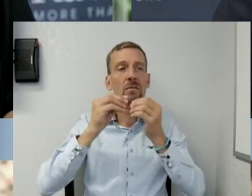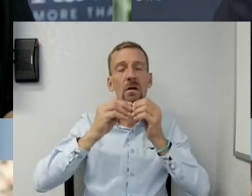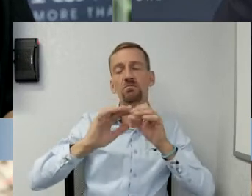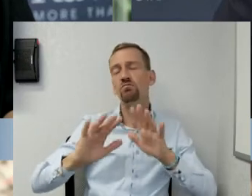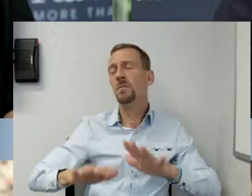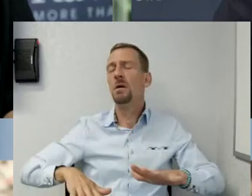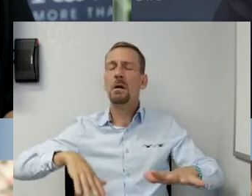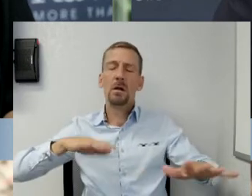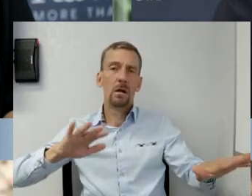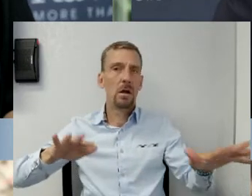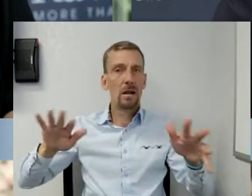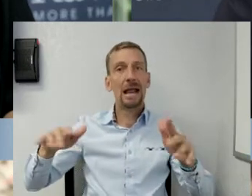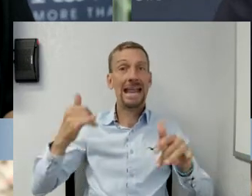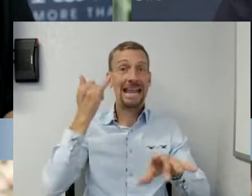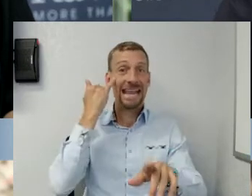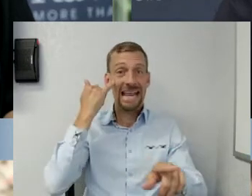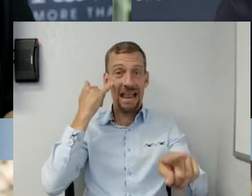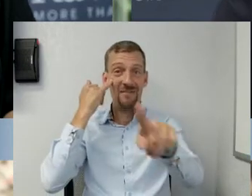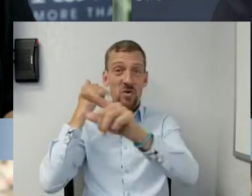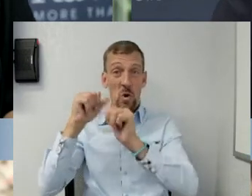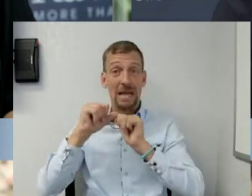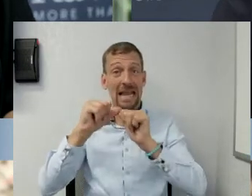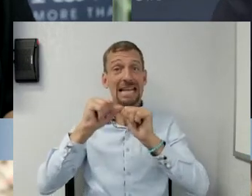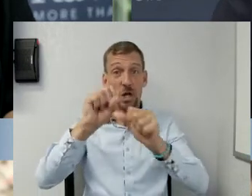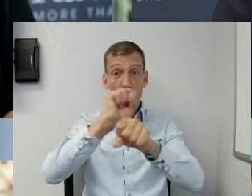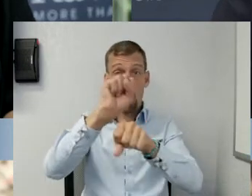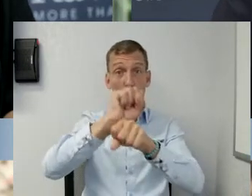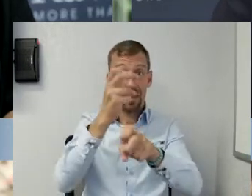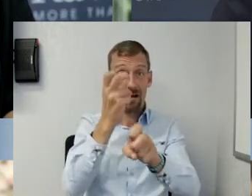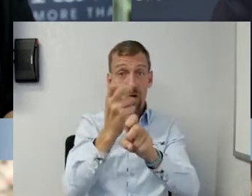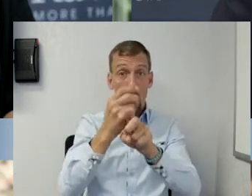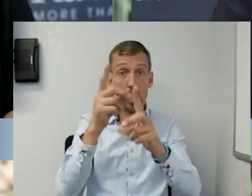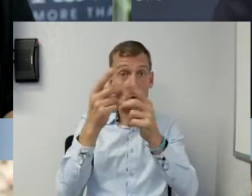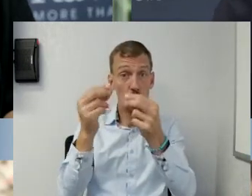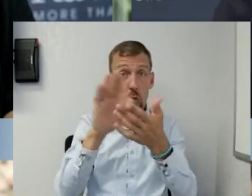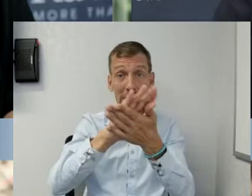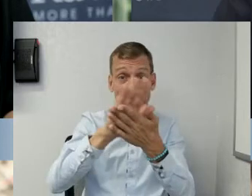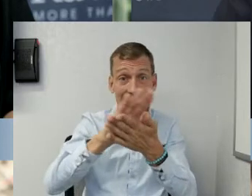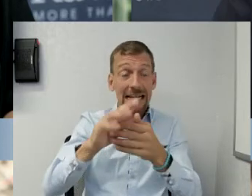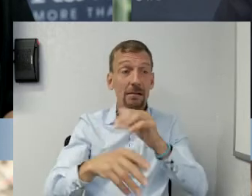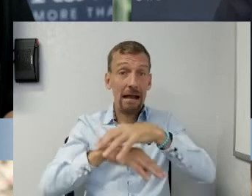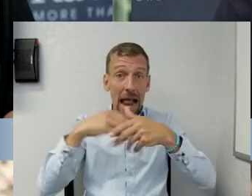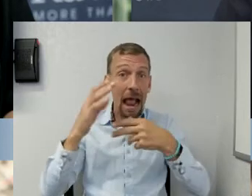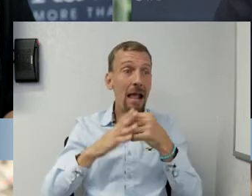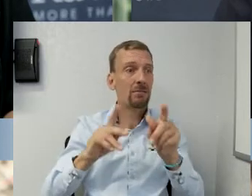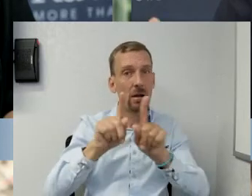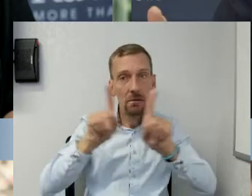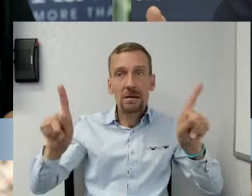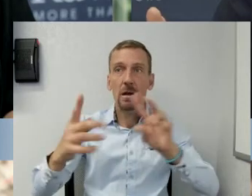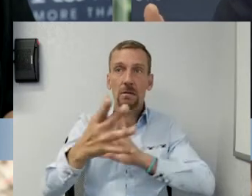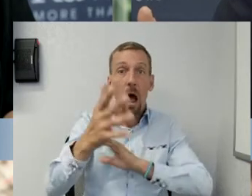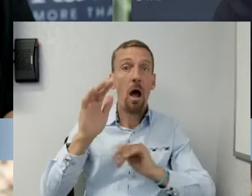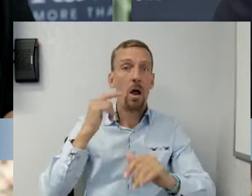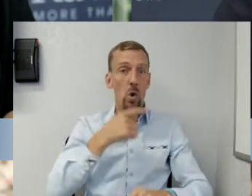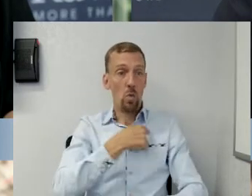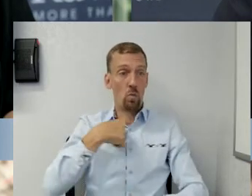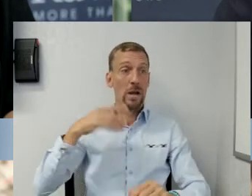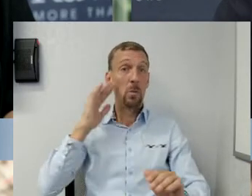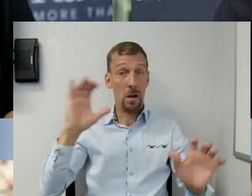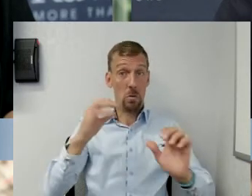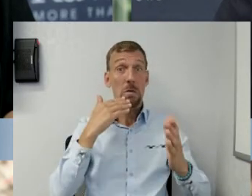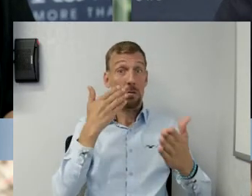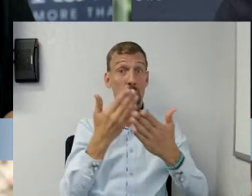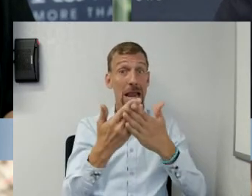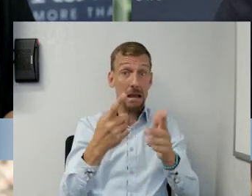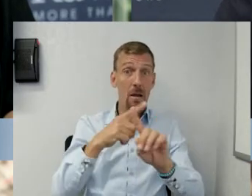great things they've been doing, we should be great. But we can't be certain, so I think we're going to wait